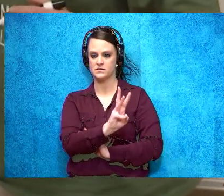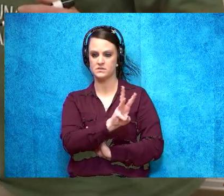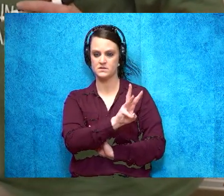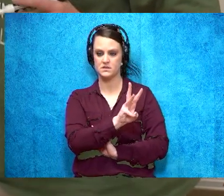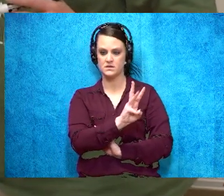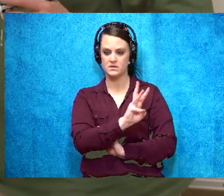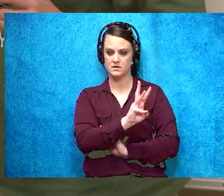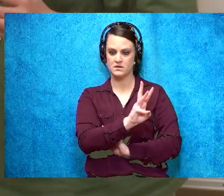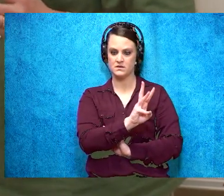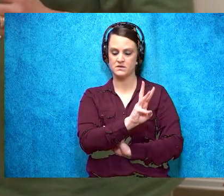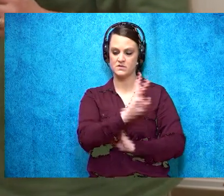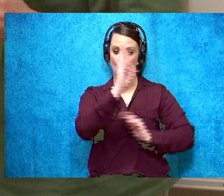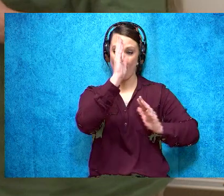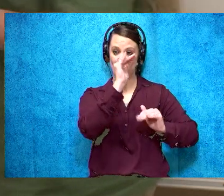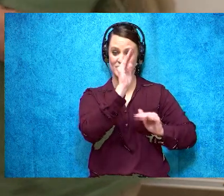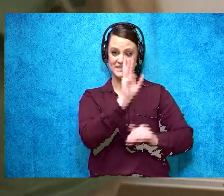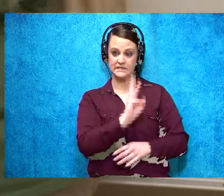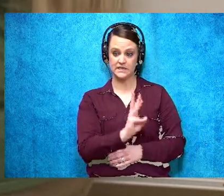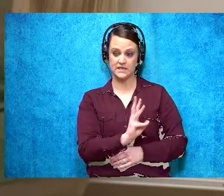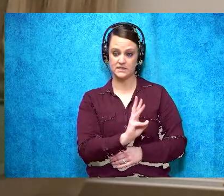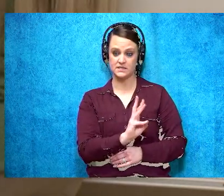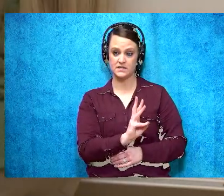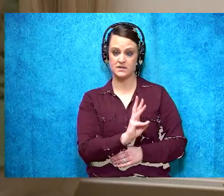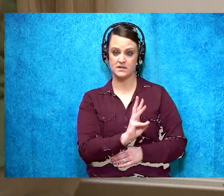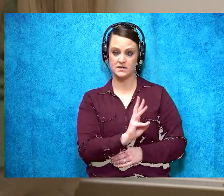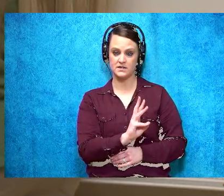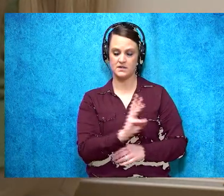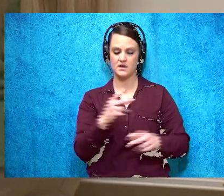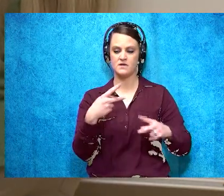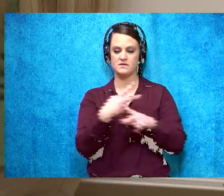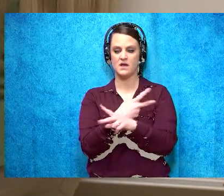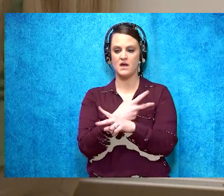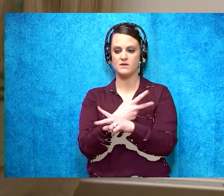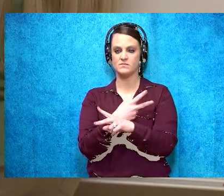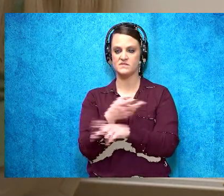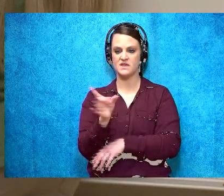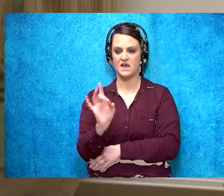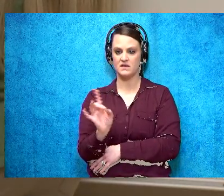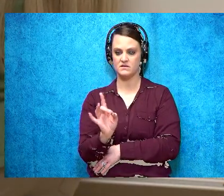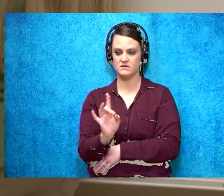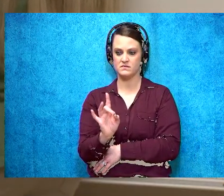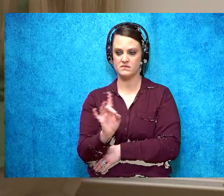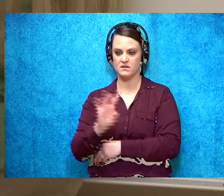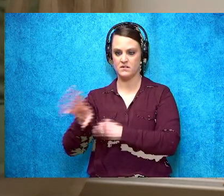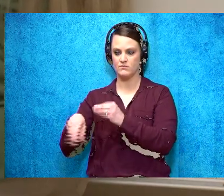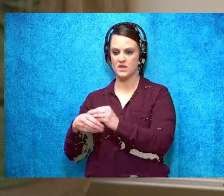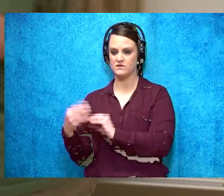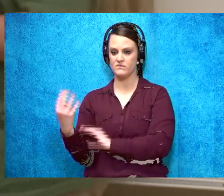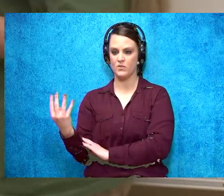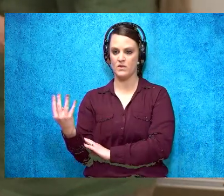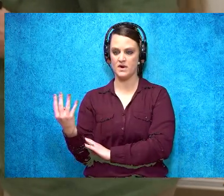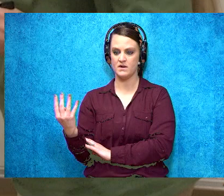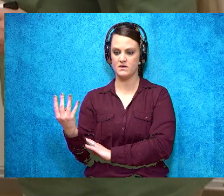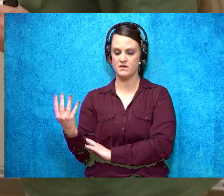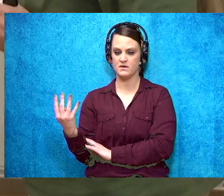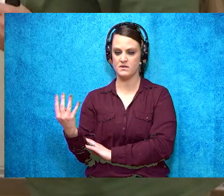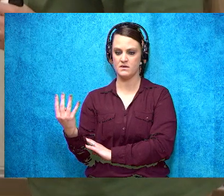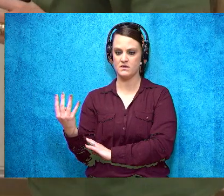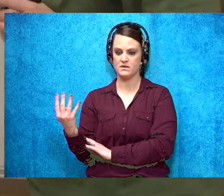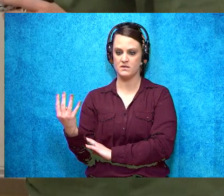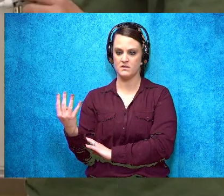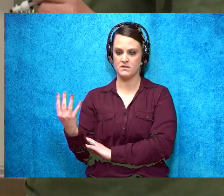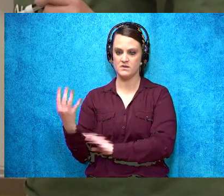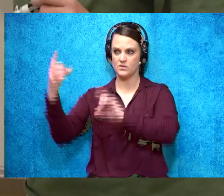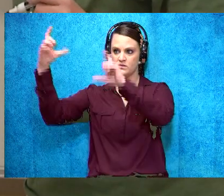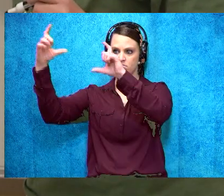Hopefully you have 6 on your paper. Times 8 plus 4. Everything else